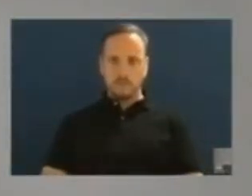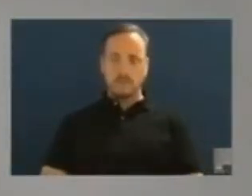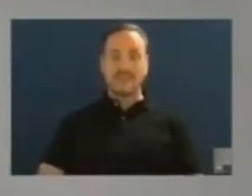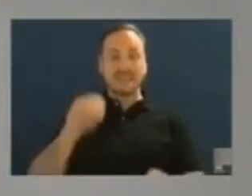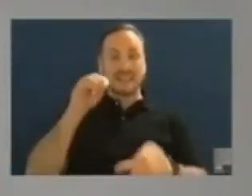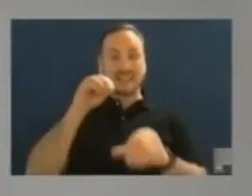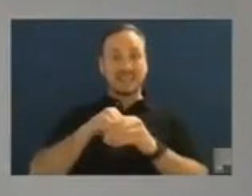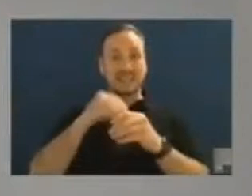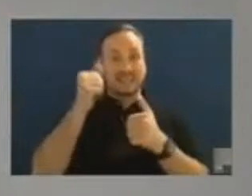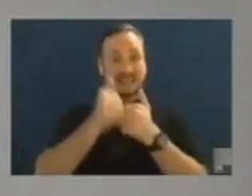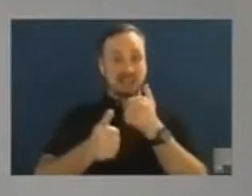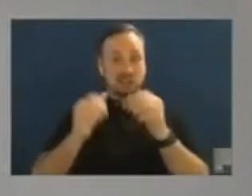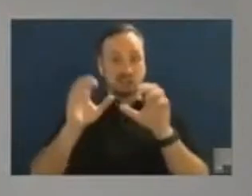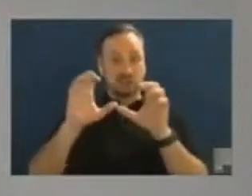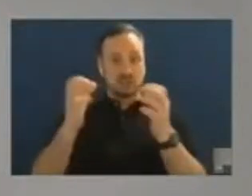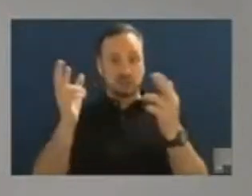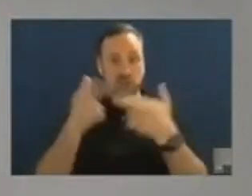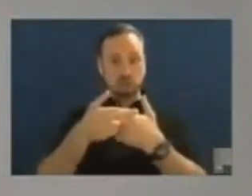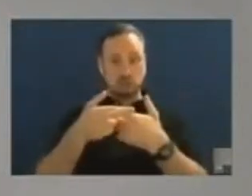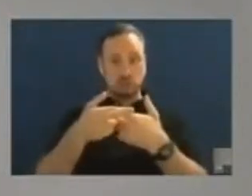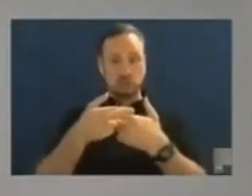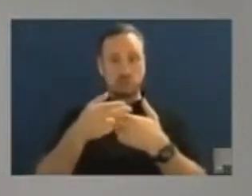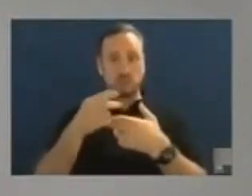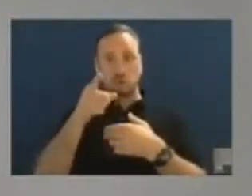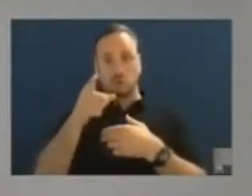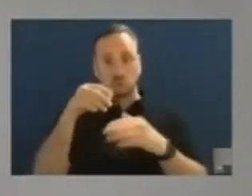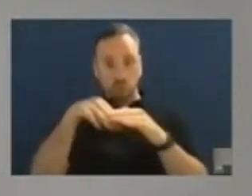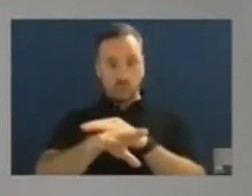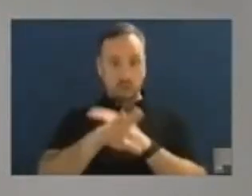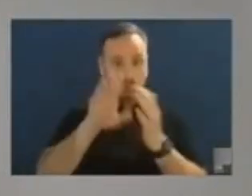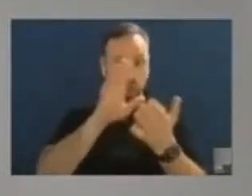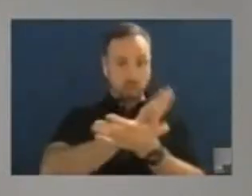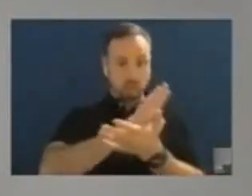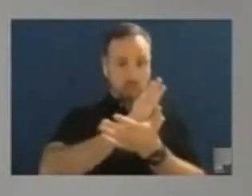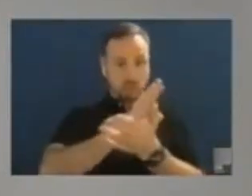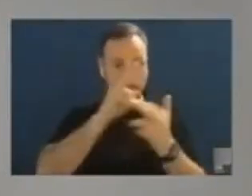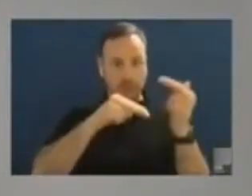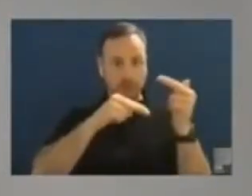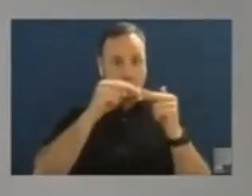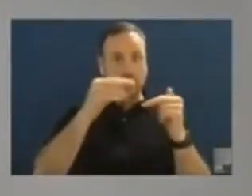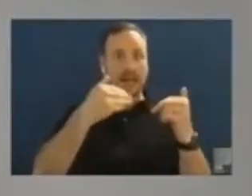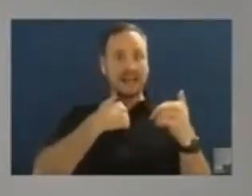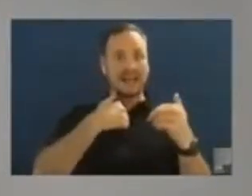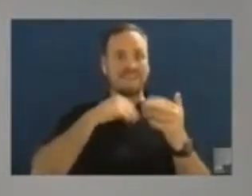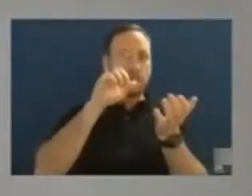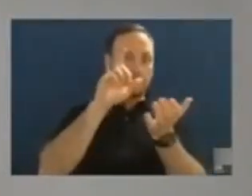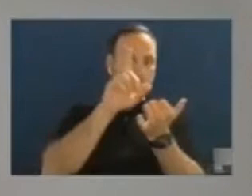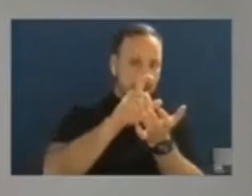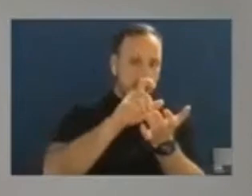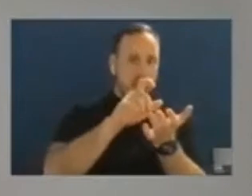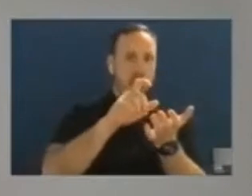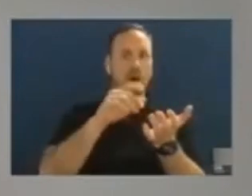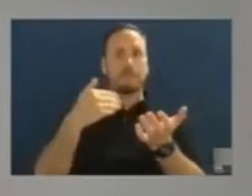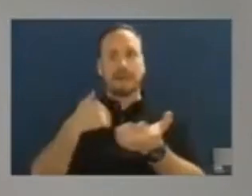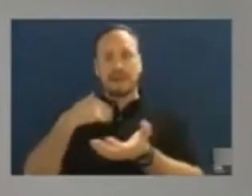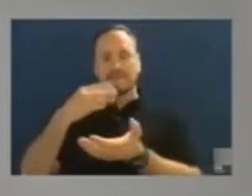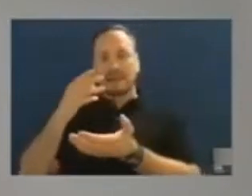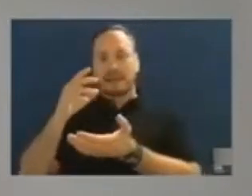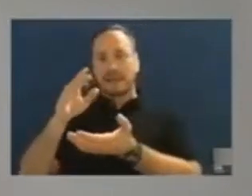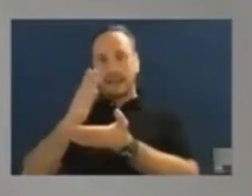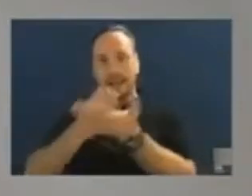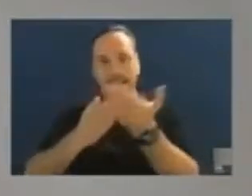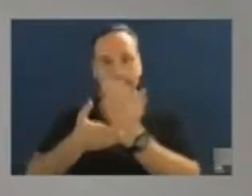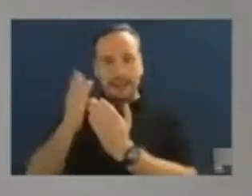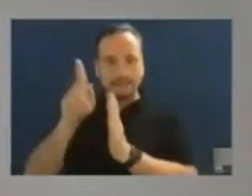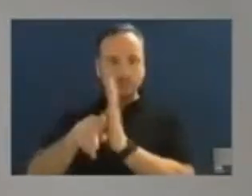for example, I've been in a couple of schools, and as soon as you enter the school building, there's a pump spray there. There's hand sanitizer that's there that they can use as